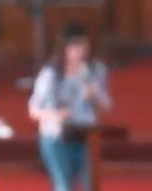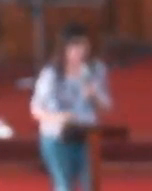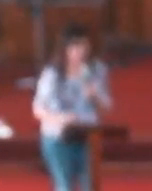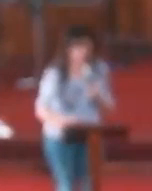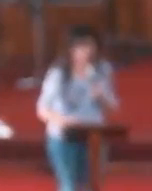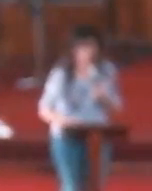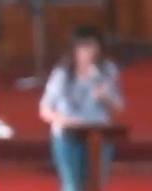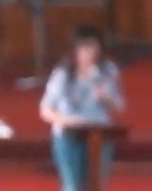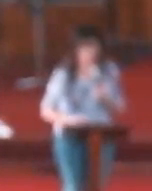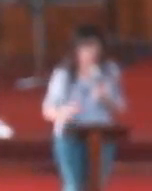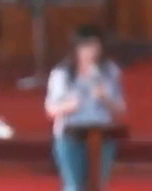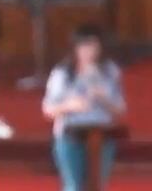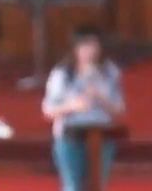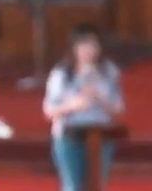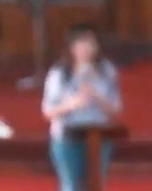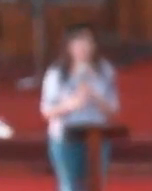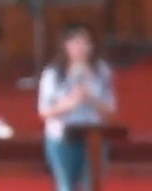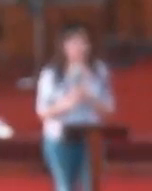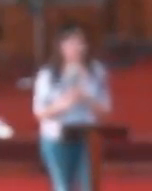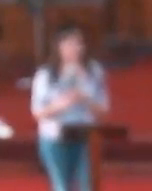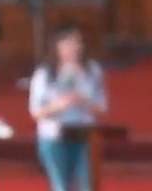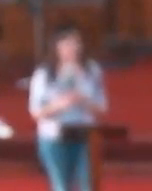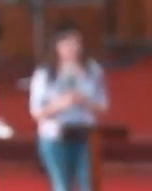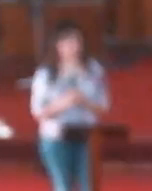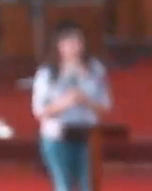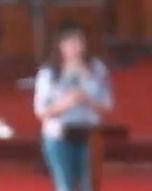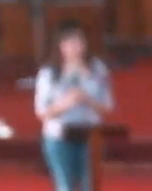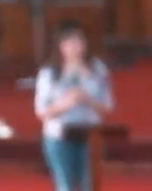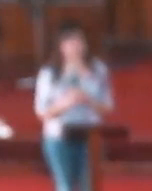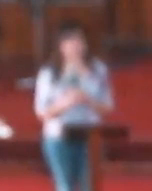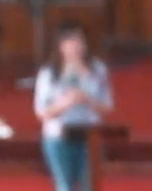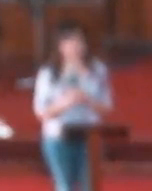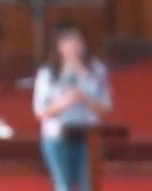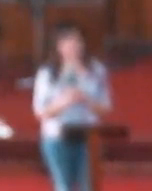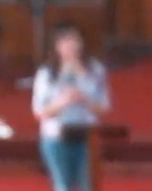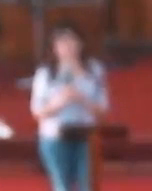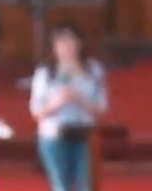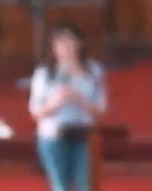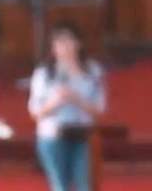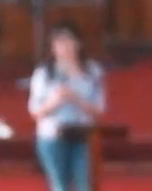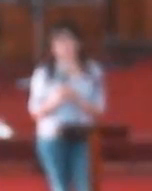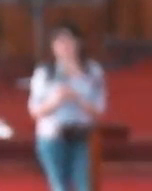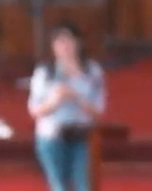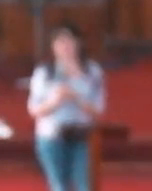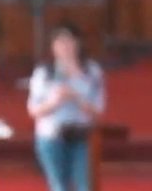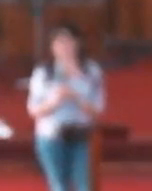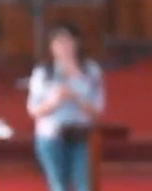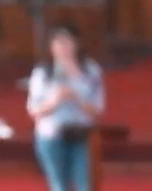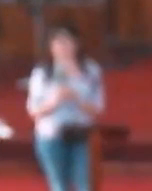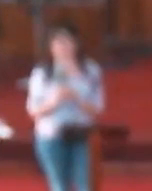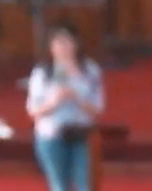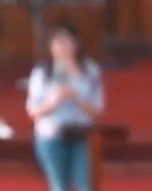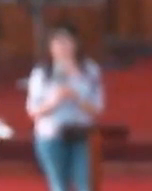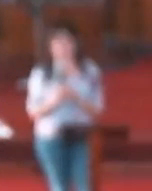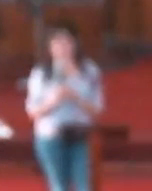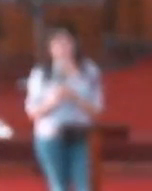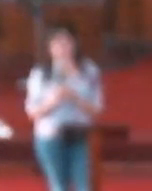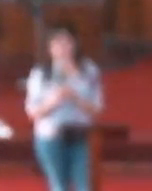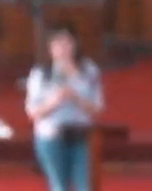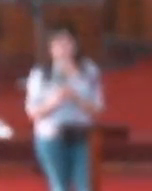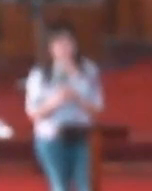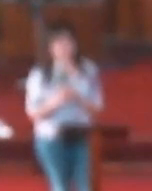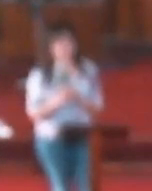deception or hurt in the other person. No tomemos el nombre de Dios en vano. Yeah, don't take the name of the Lord in vain. Ahora, no estoy diciendo